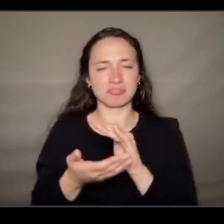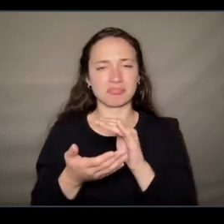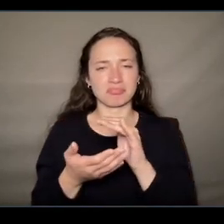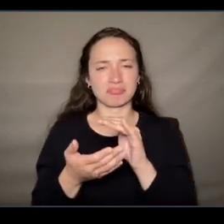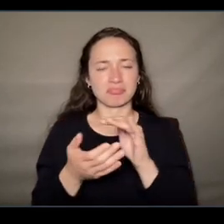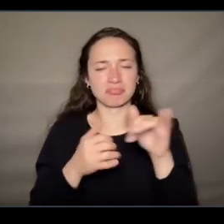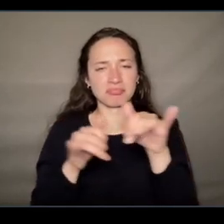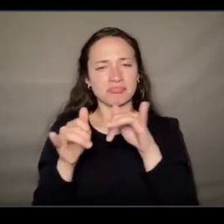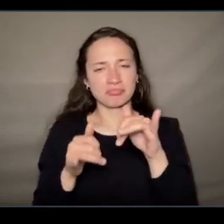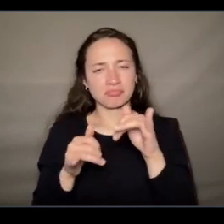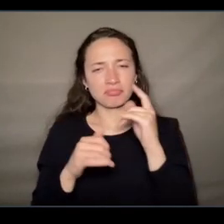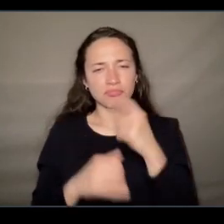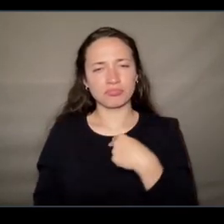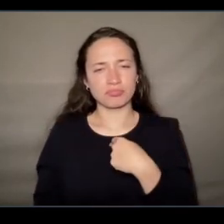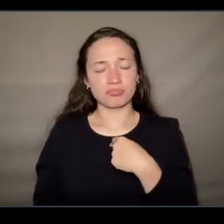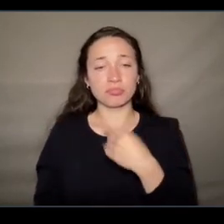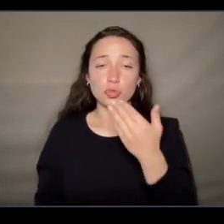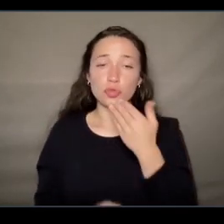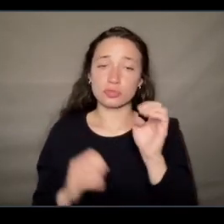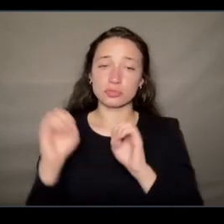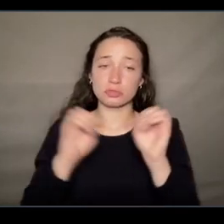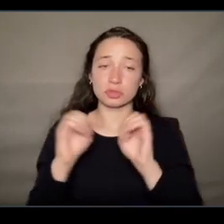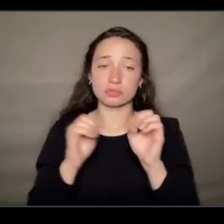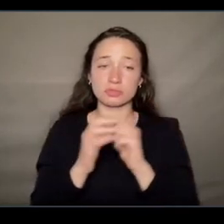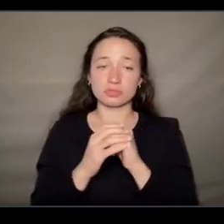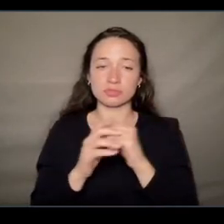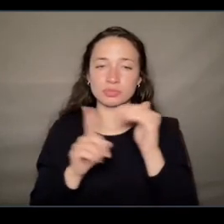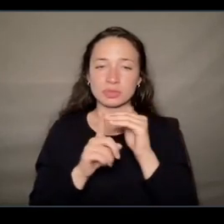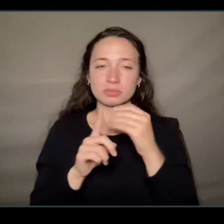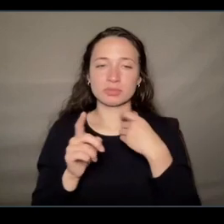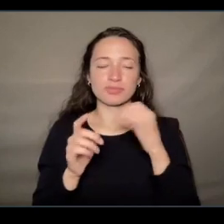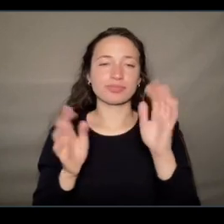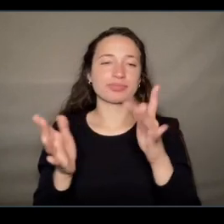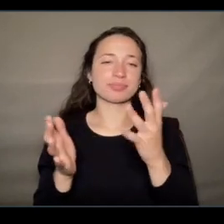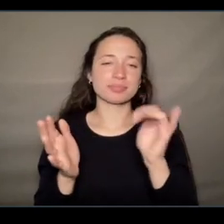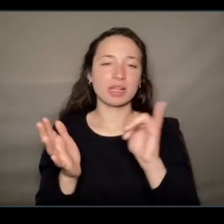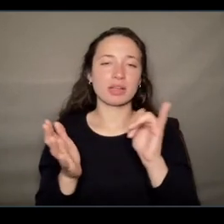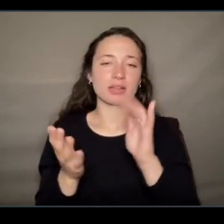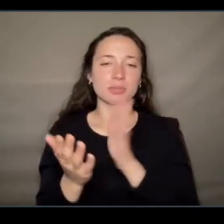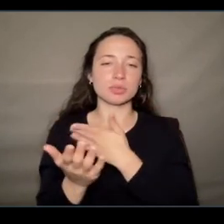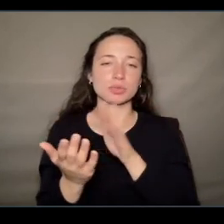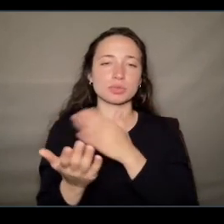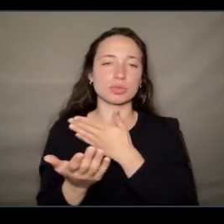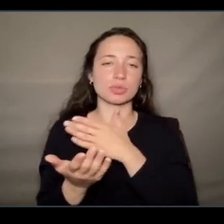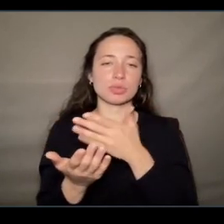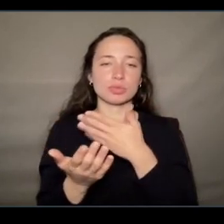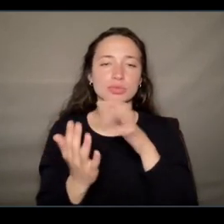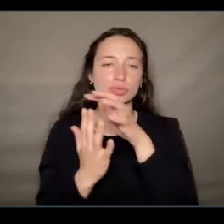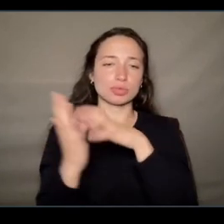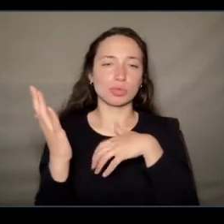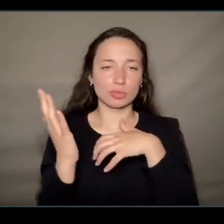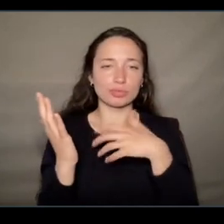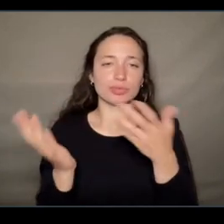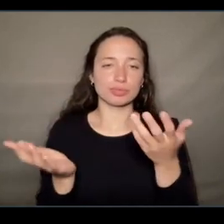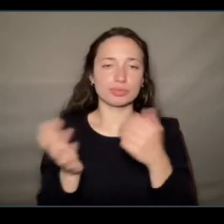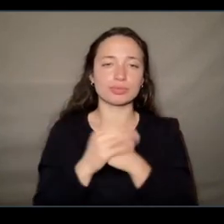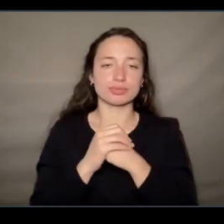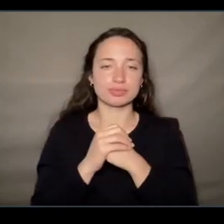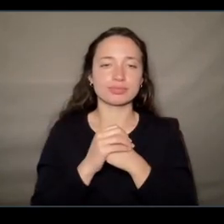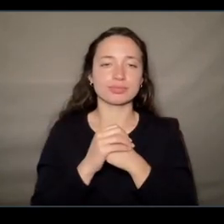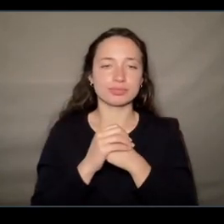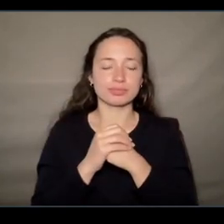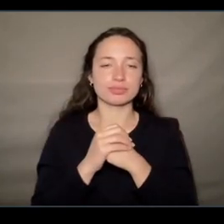That's less usual for me, but it was a good experiment and reminds me, it's like a musical